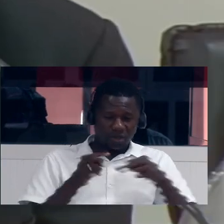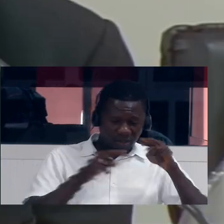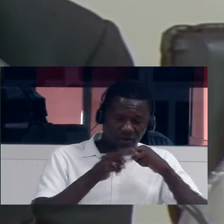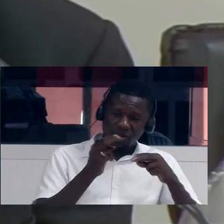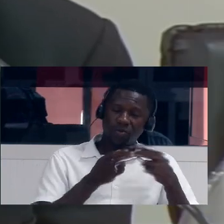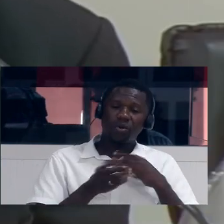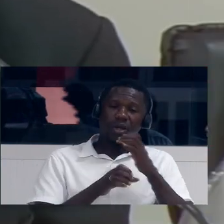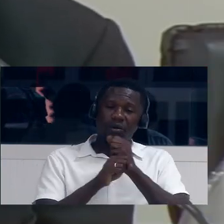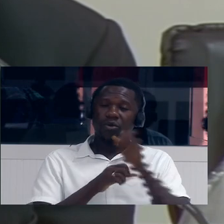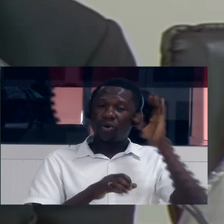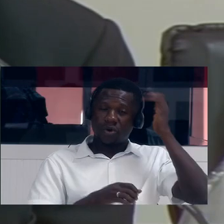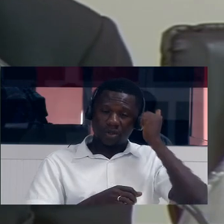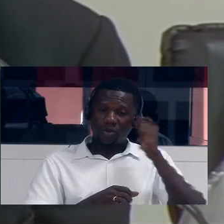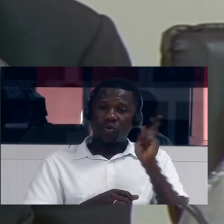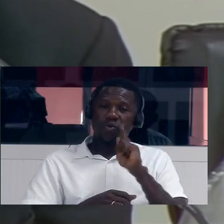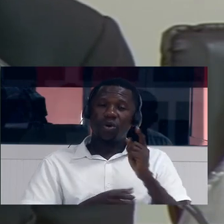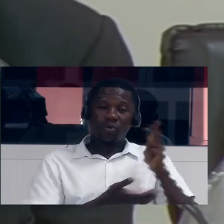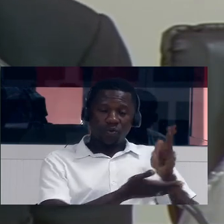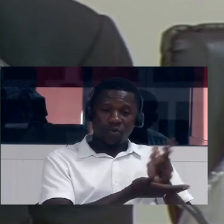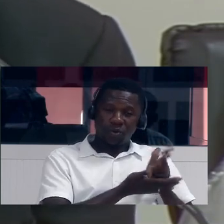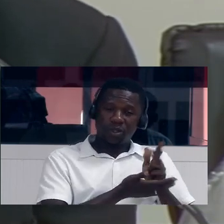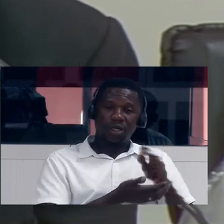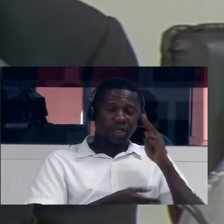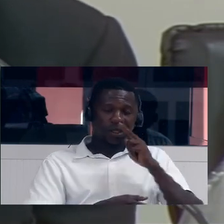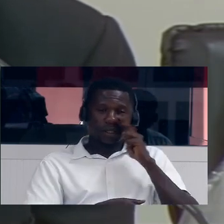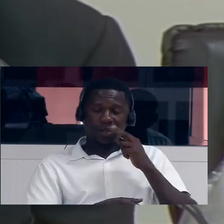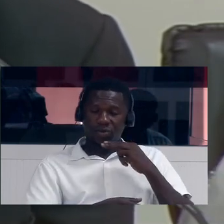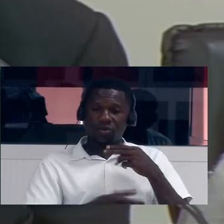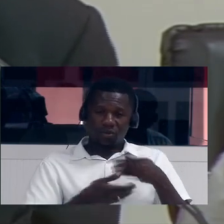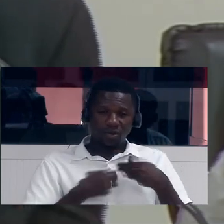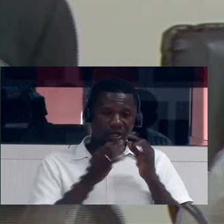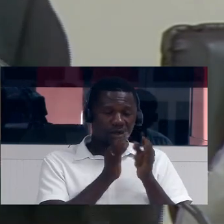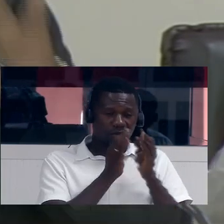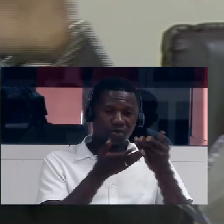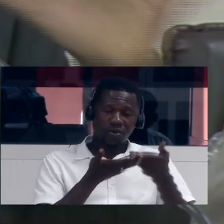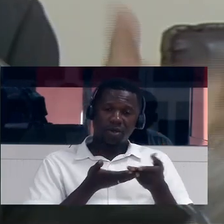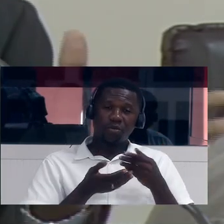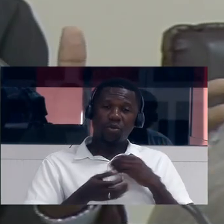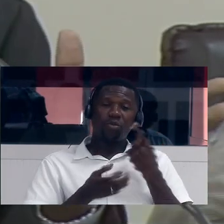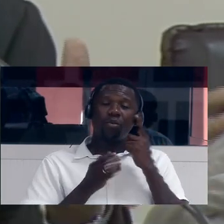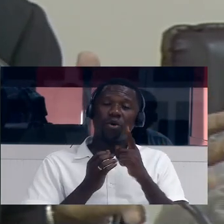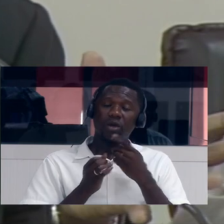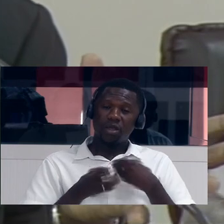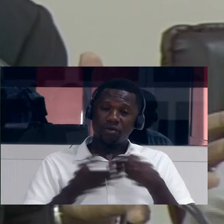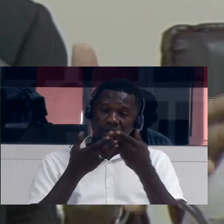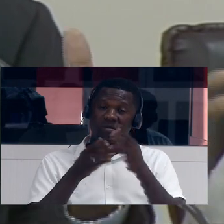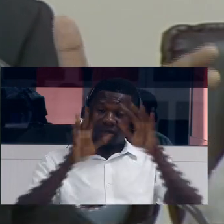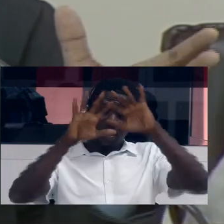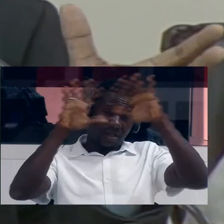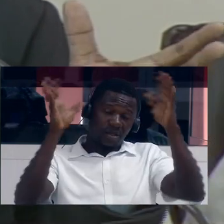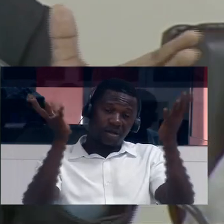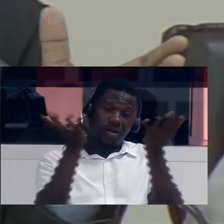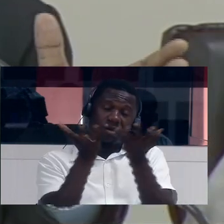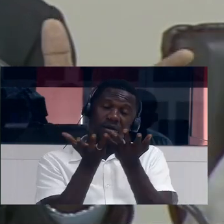us understand what witnesses are trying to get to us. But if you just give the general